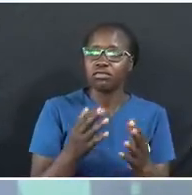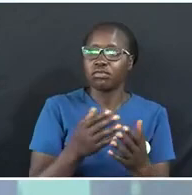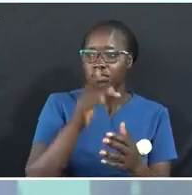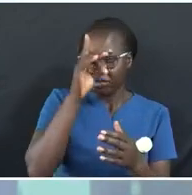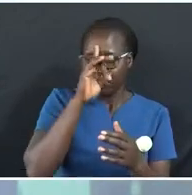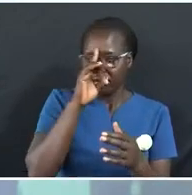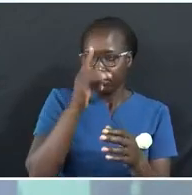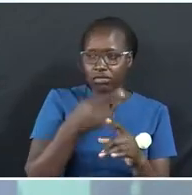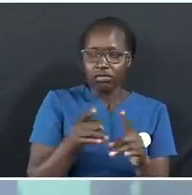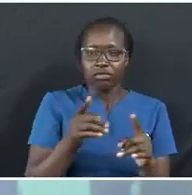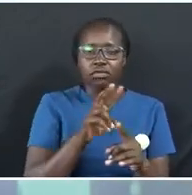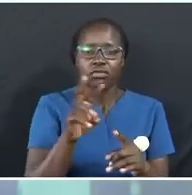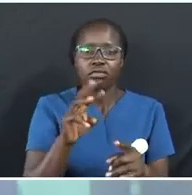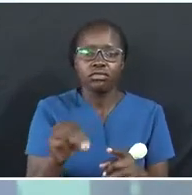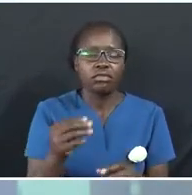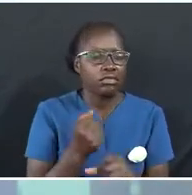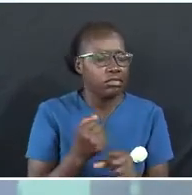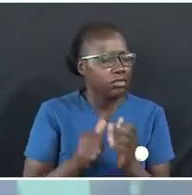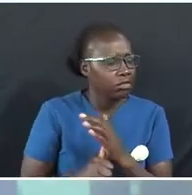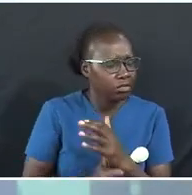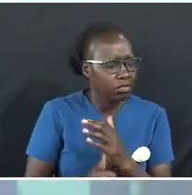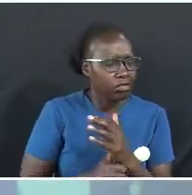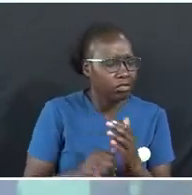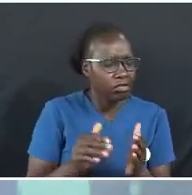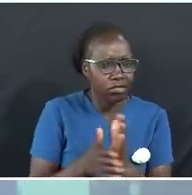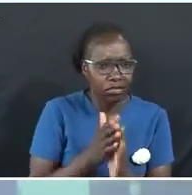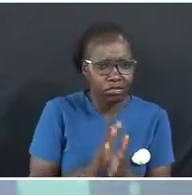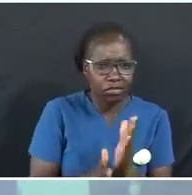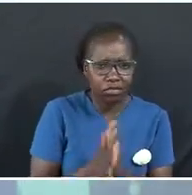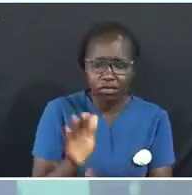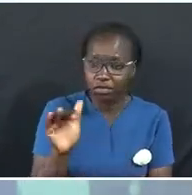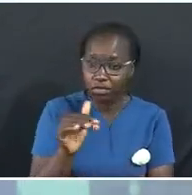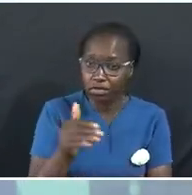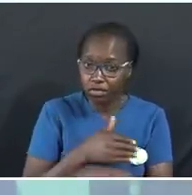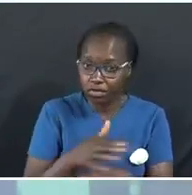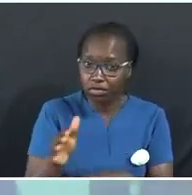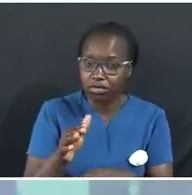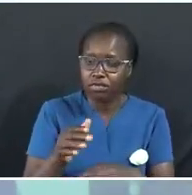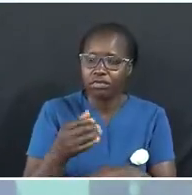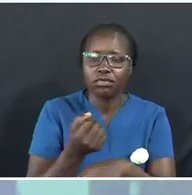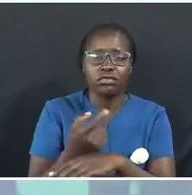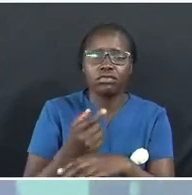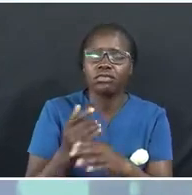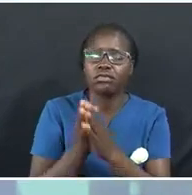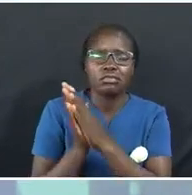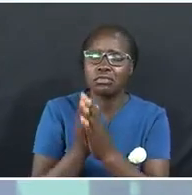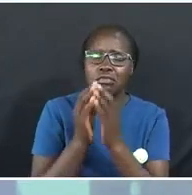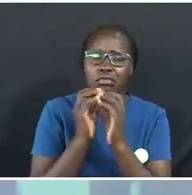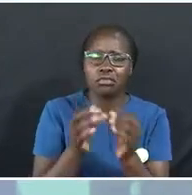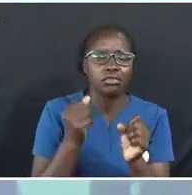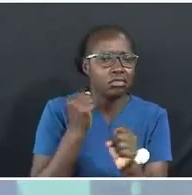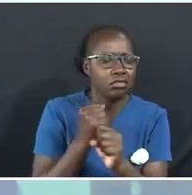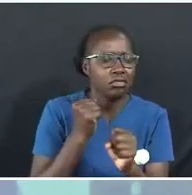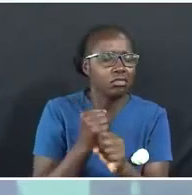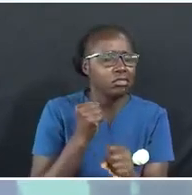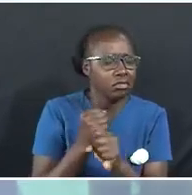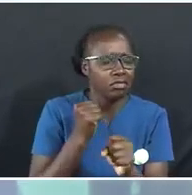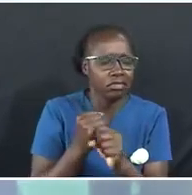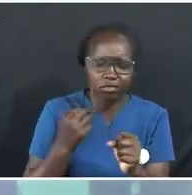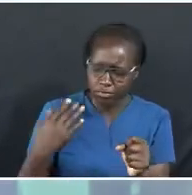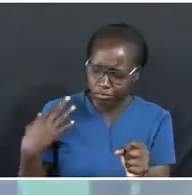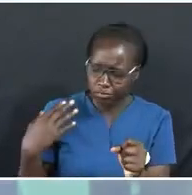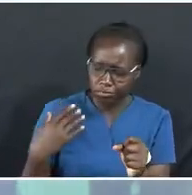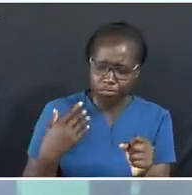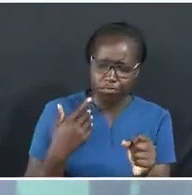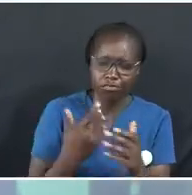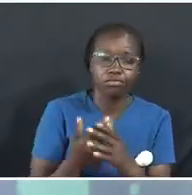I could see them working hard even without wasting any minute. No story, nothing. They are just working hard if they can ever make